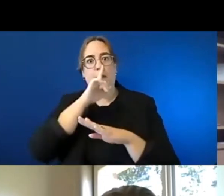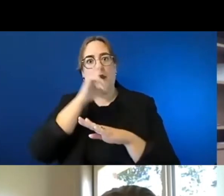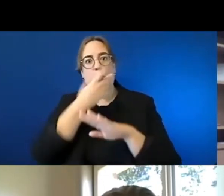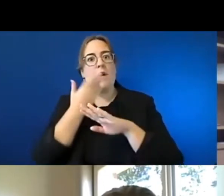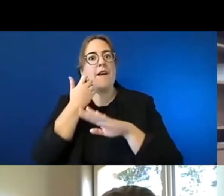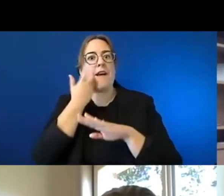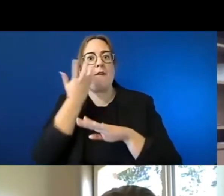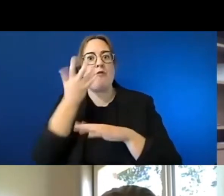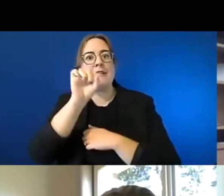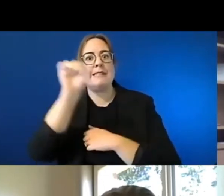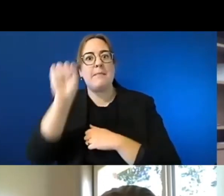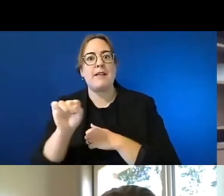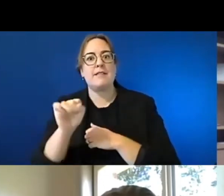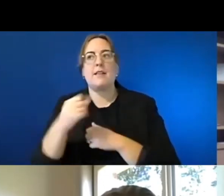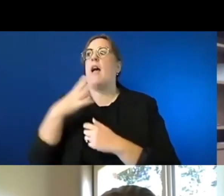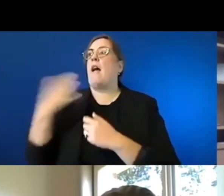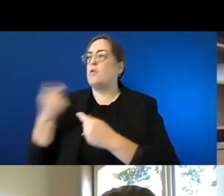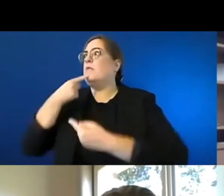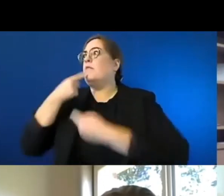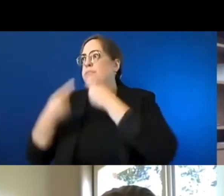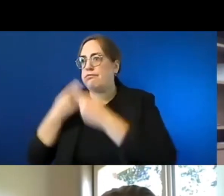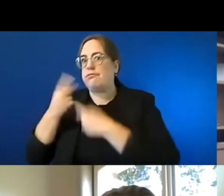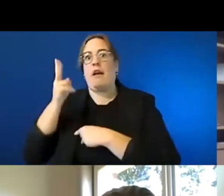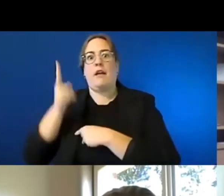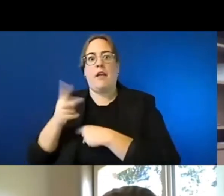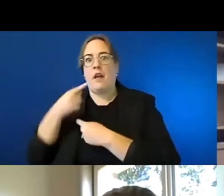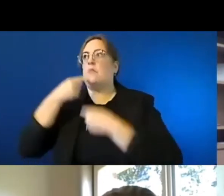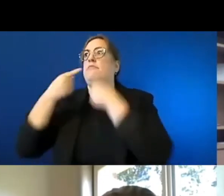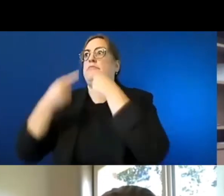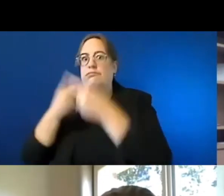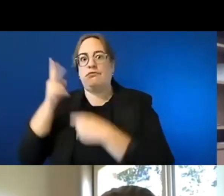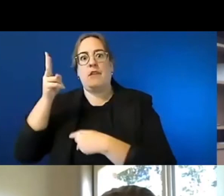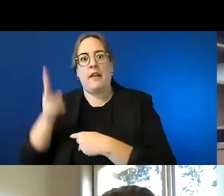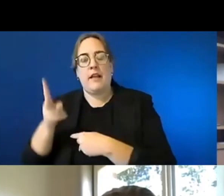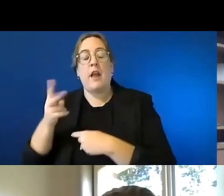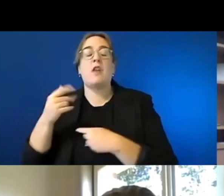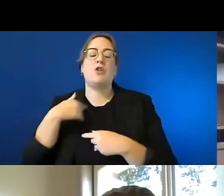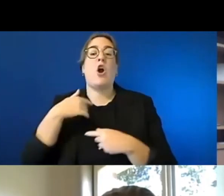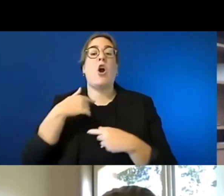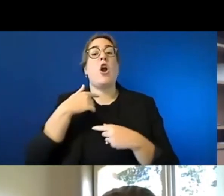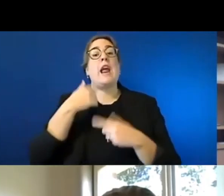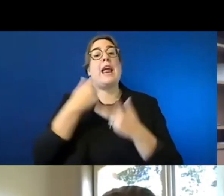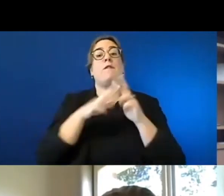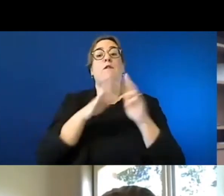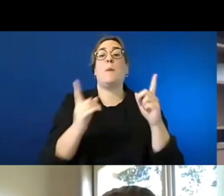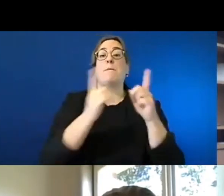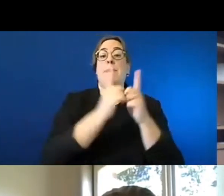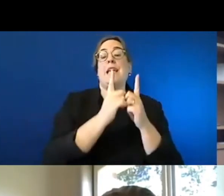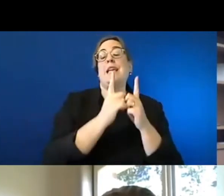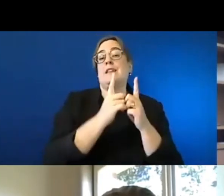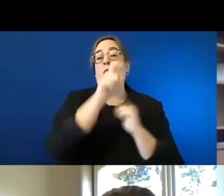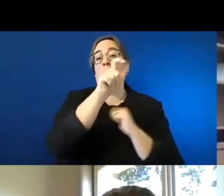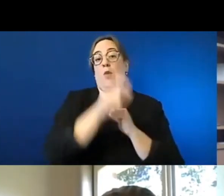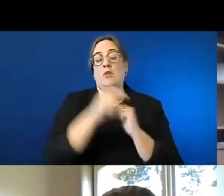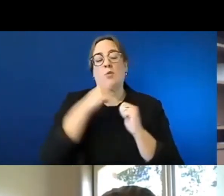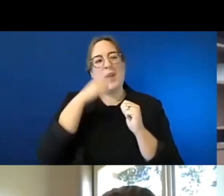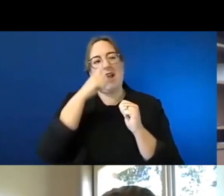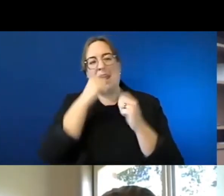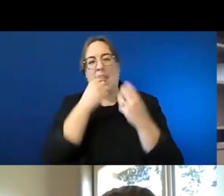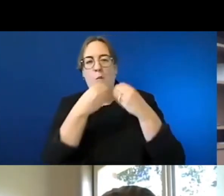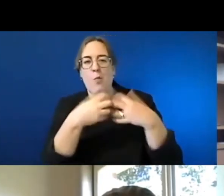who's possibly the best person to disclose to, and who's possibly the best person who would just get some formal piece of paperwork from our